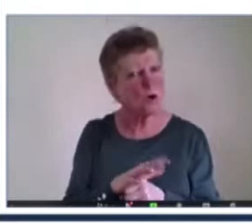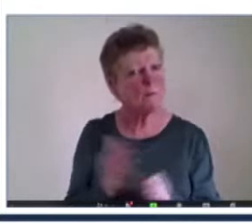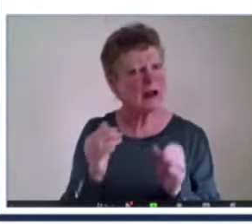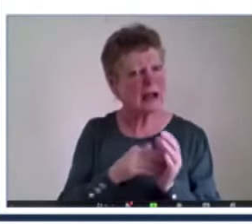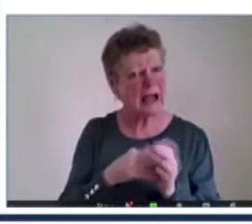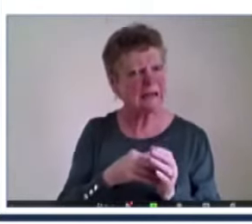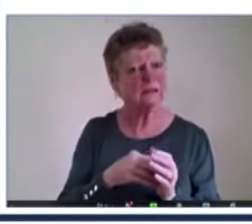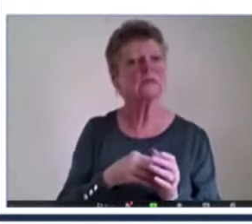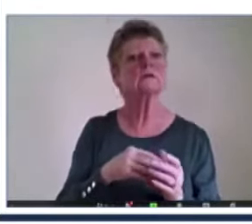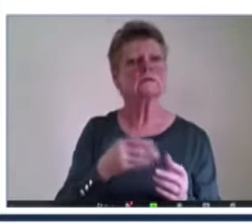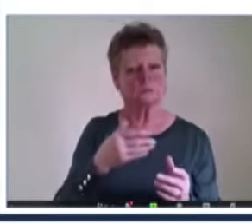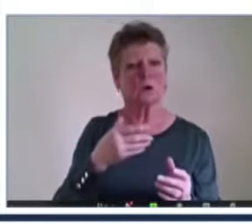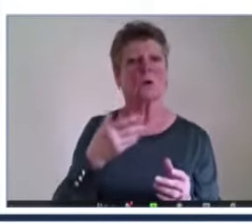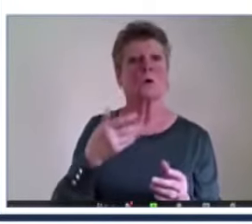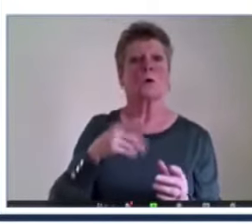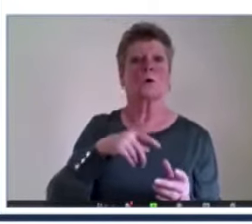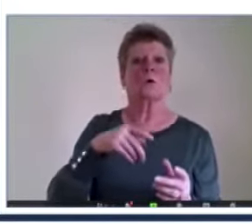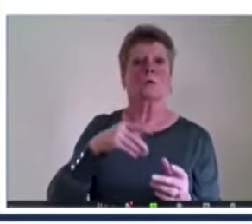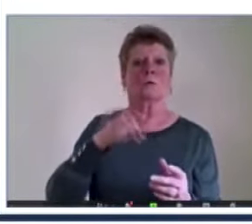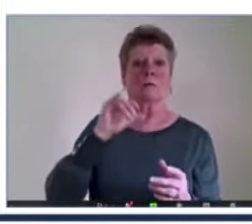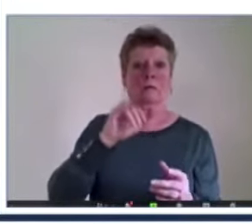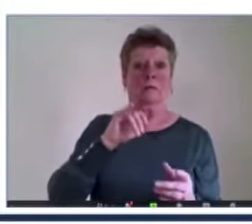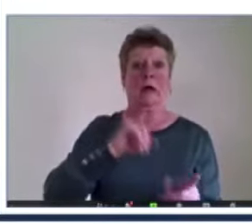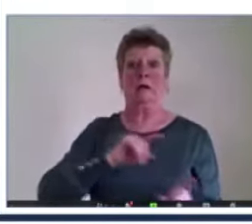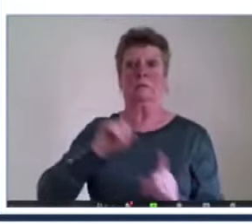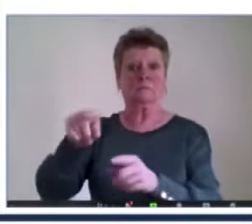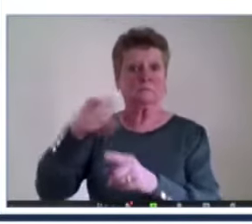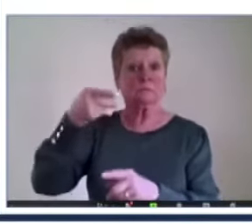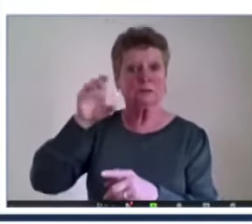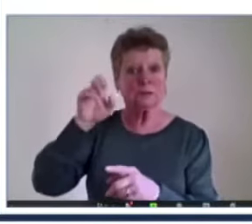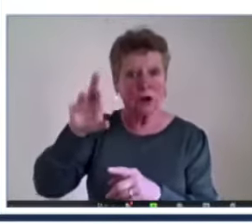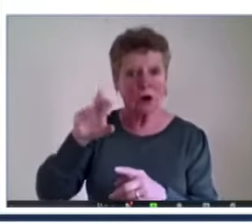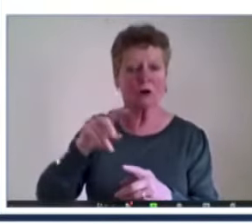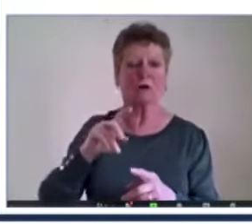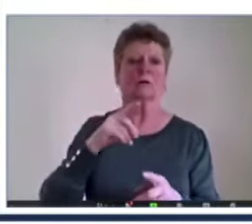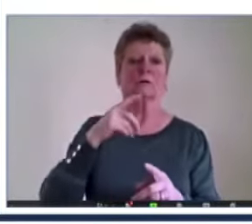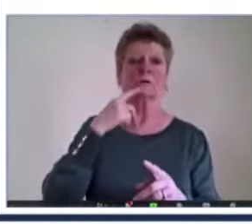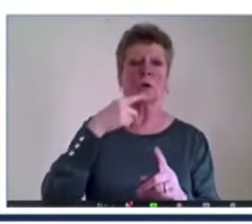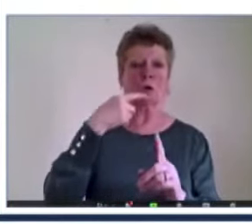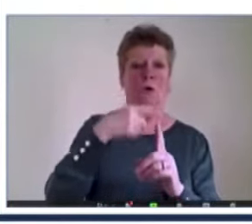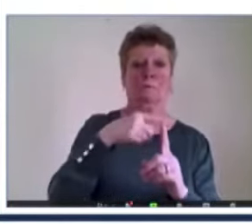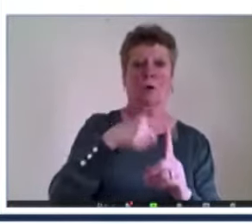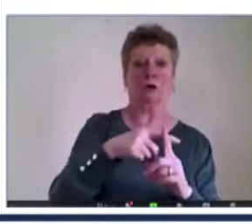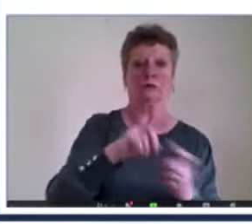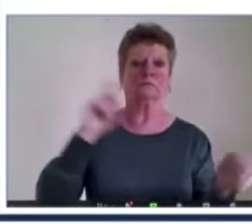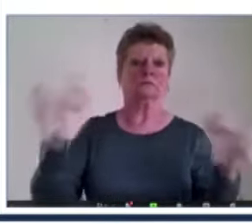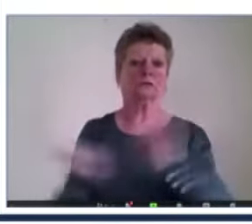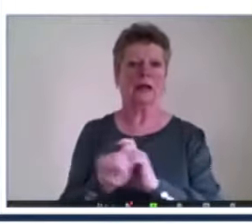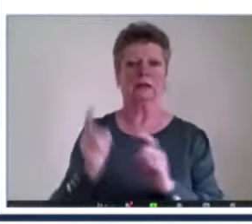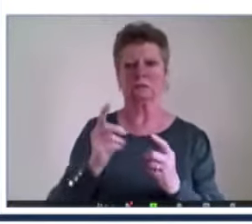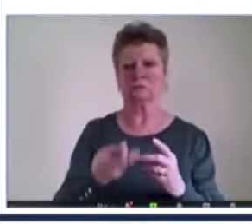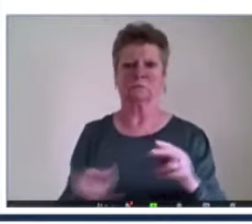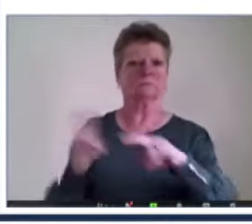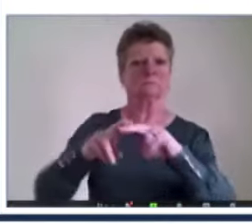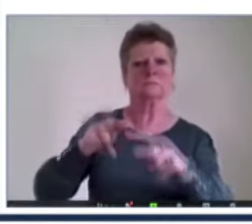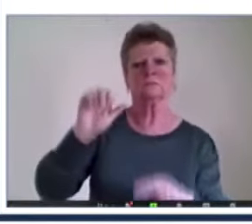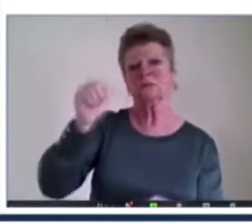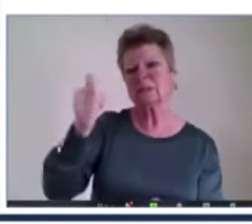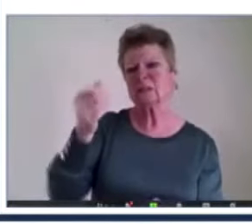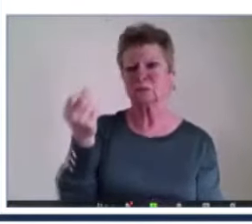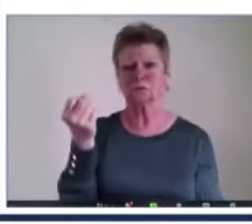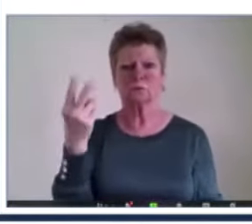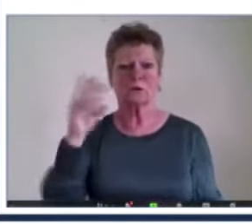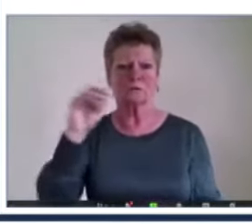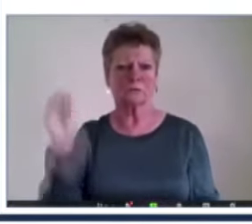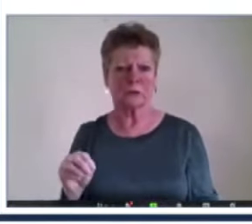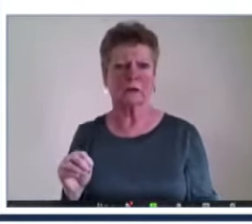percent positivity rate because of that change went from around 10 to 12% to the numbers that you're seeing. So that is the reason